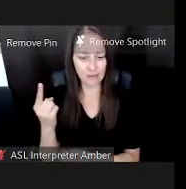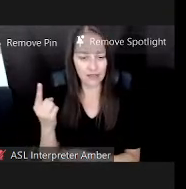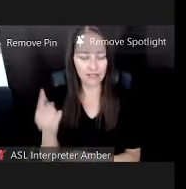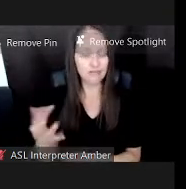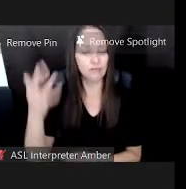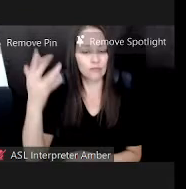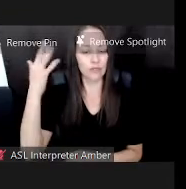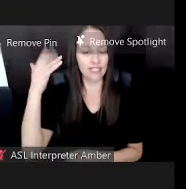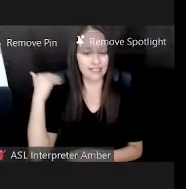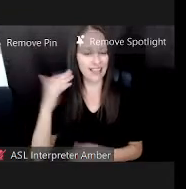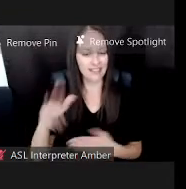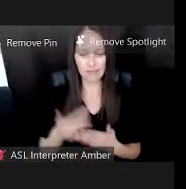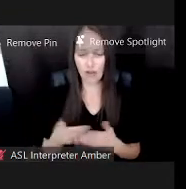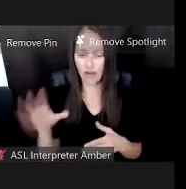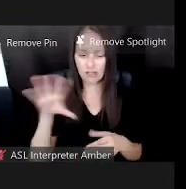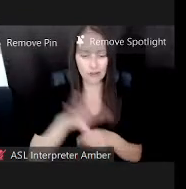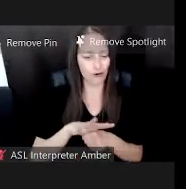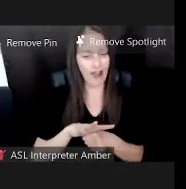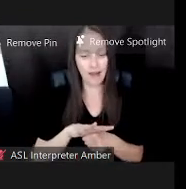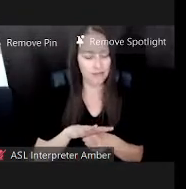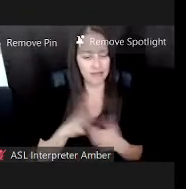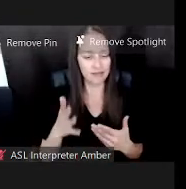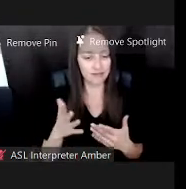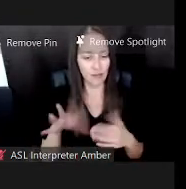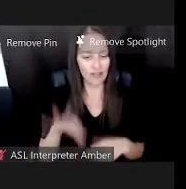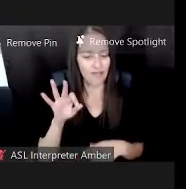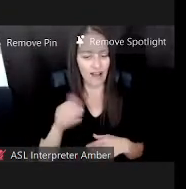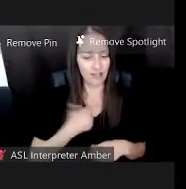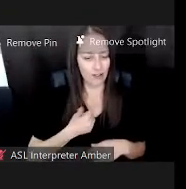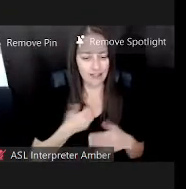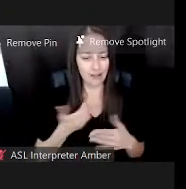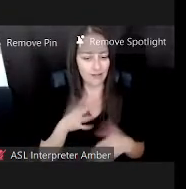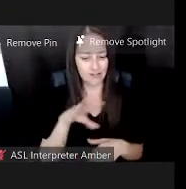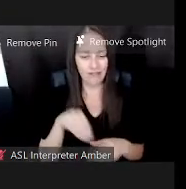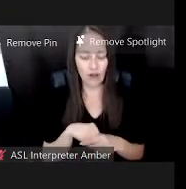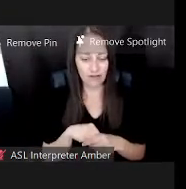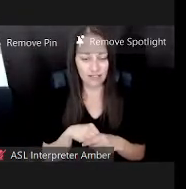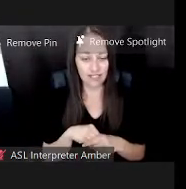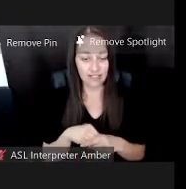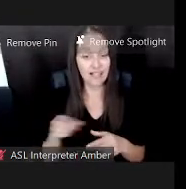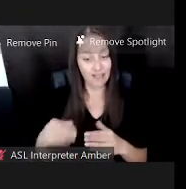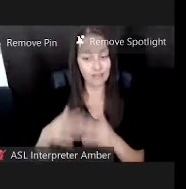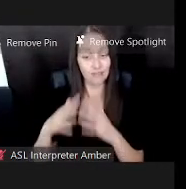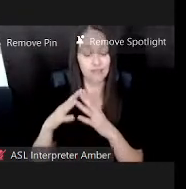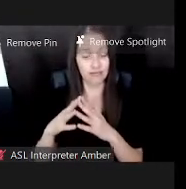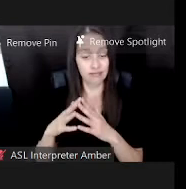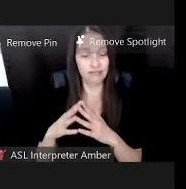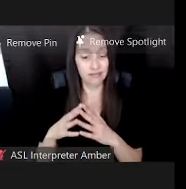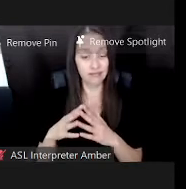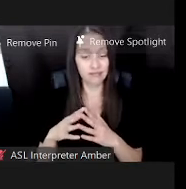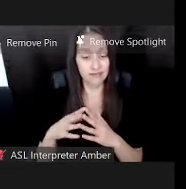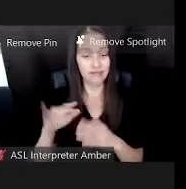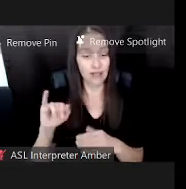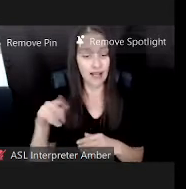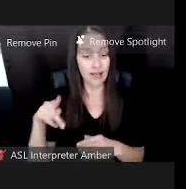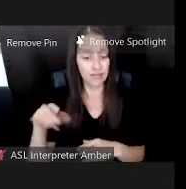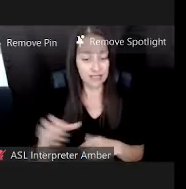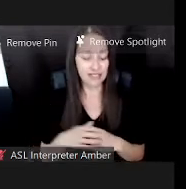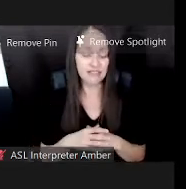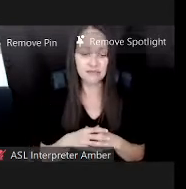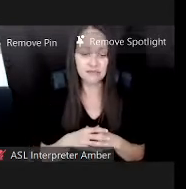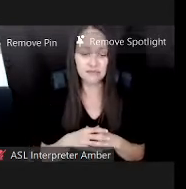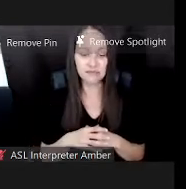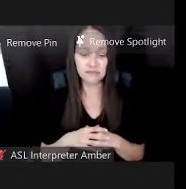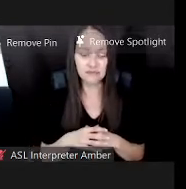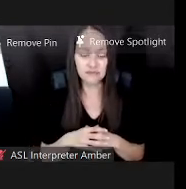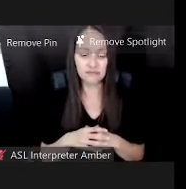this crap we find ourselves in, which I think has led to IPC even, you know, forming to begin with. So I just want to hear about where you